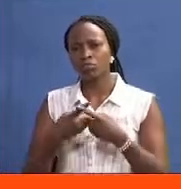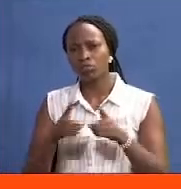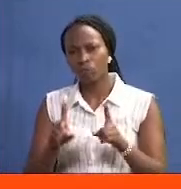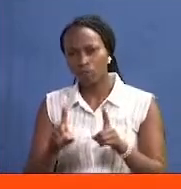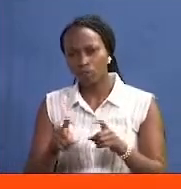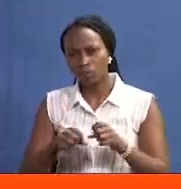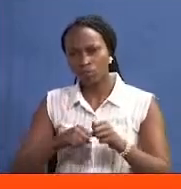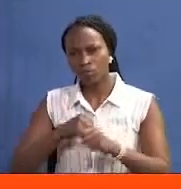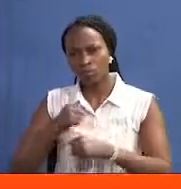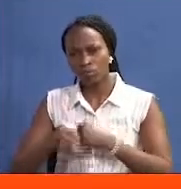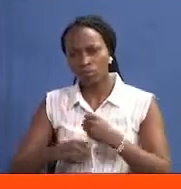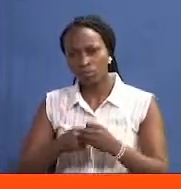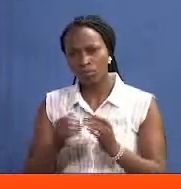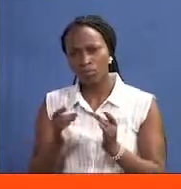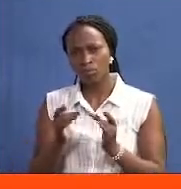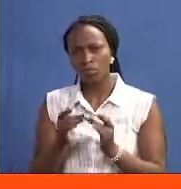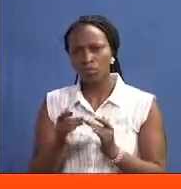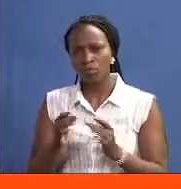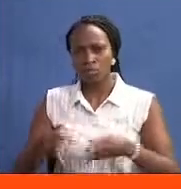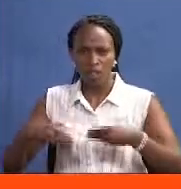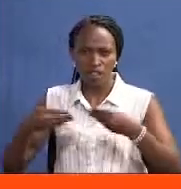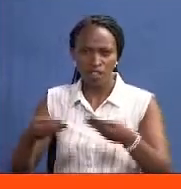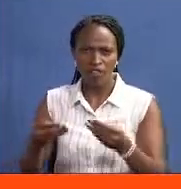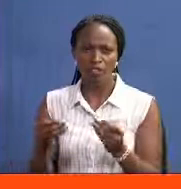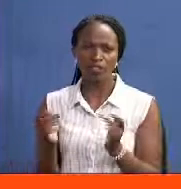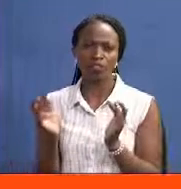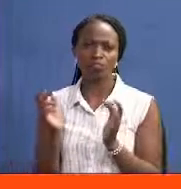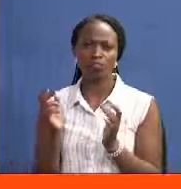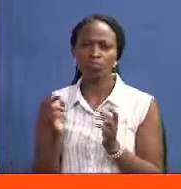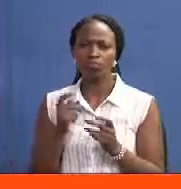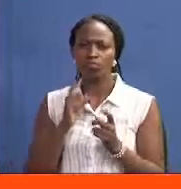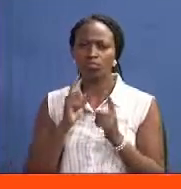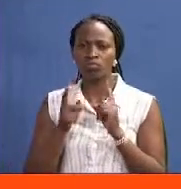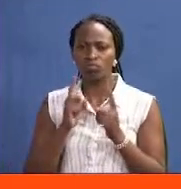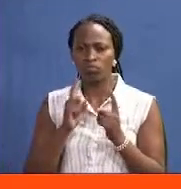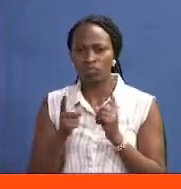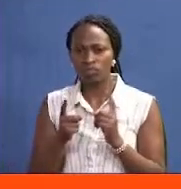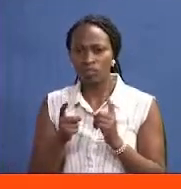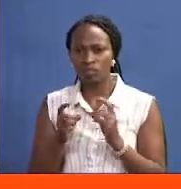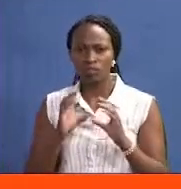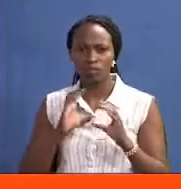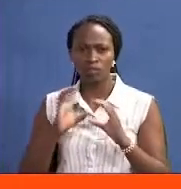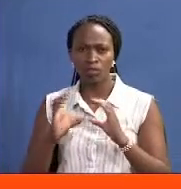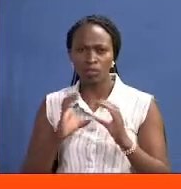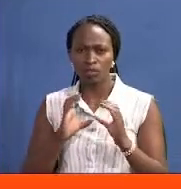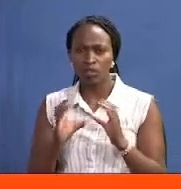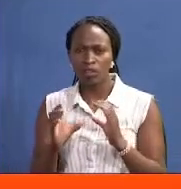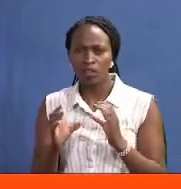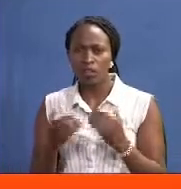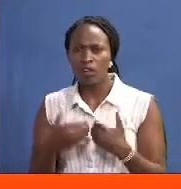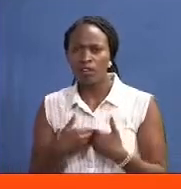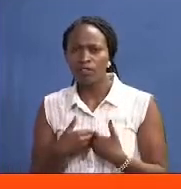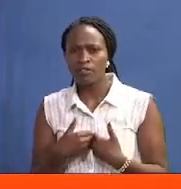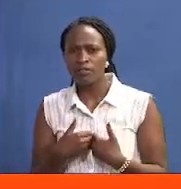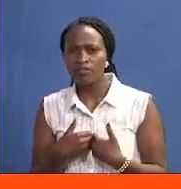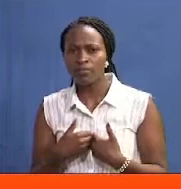actively being the disseminators of this information. Mm-hmm. Citizen journalism is a reality. Mm-hmm. We have the audience